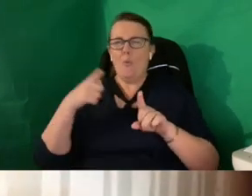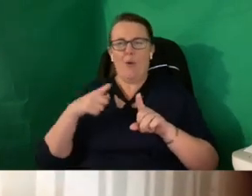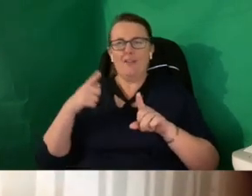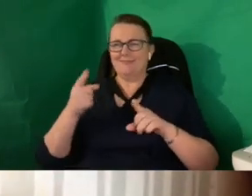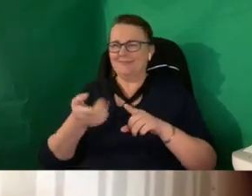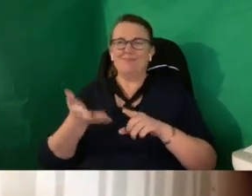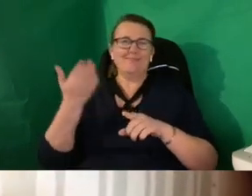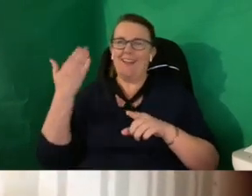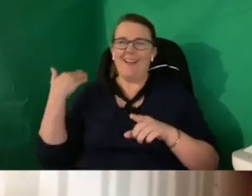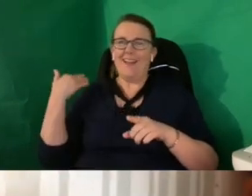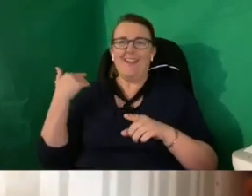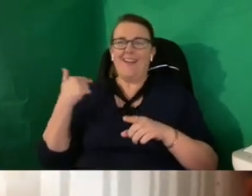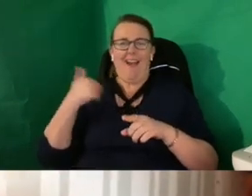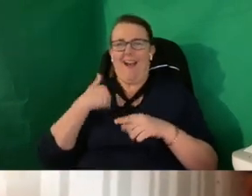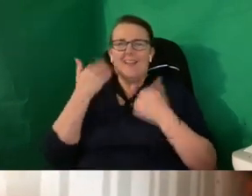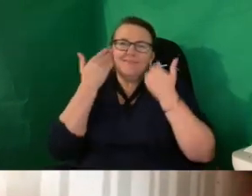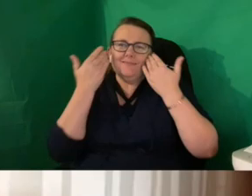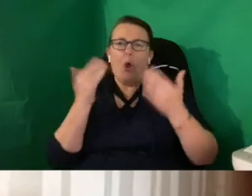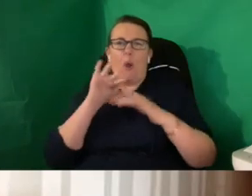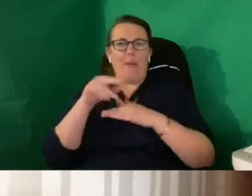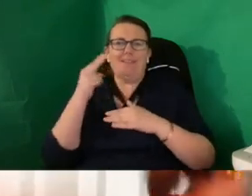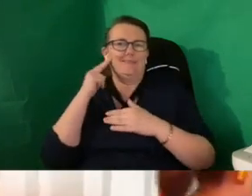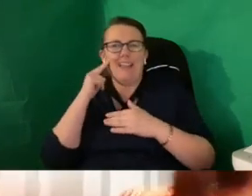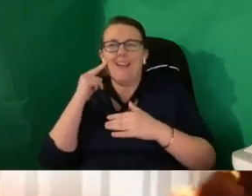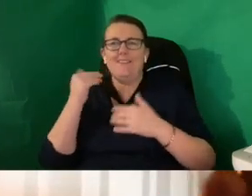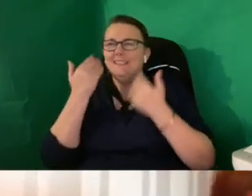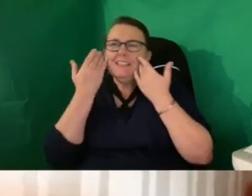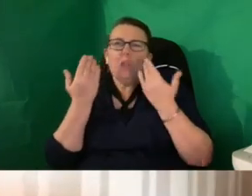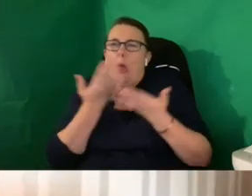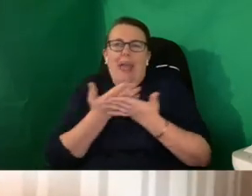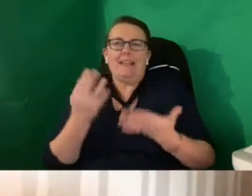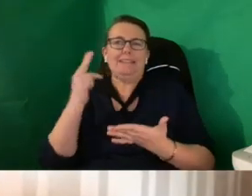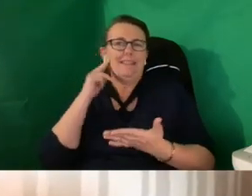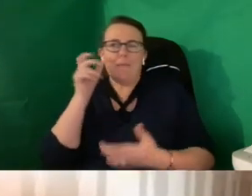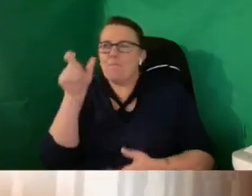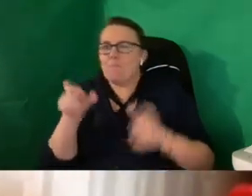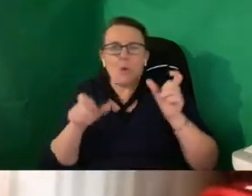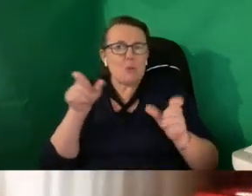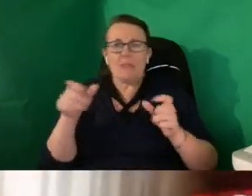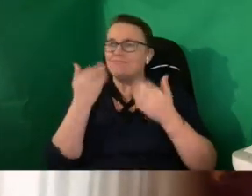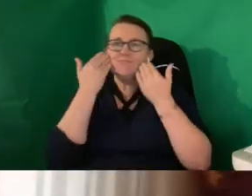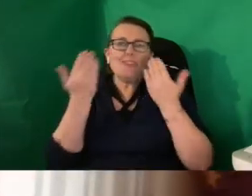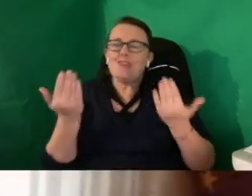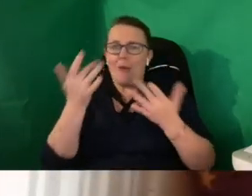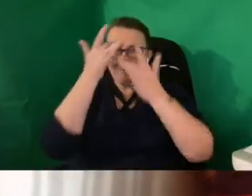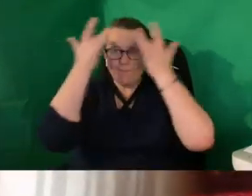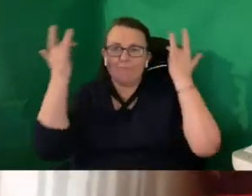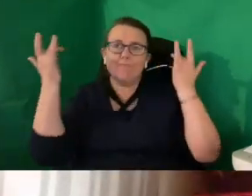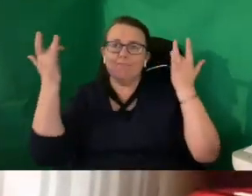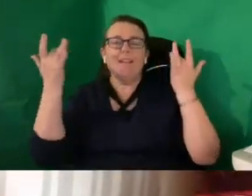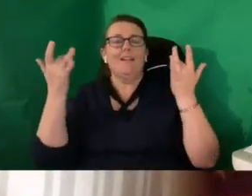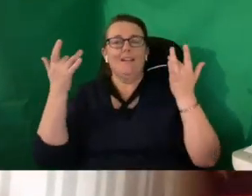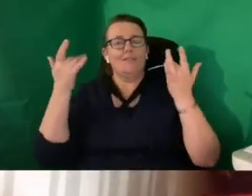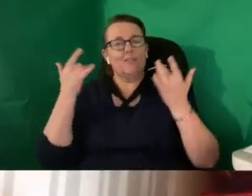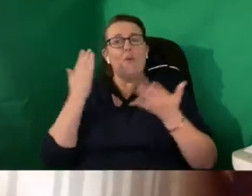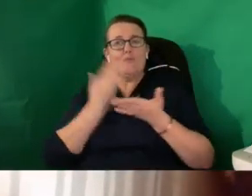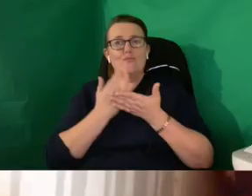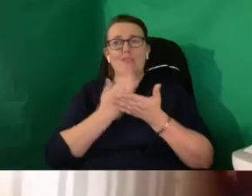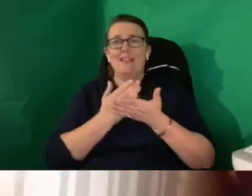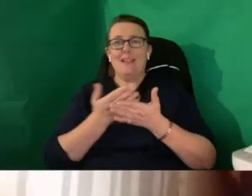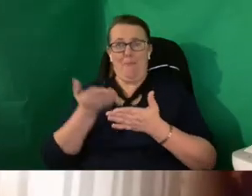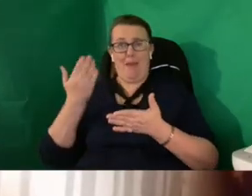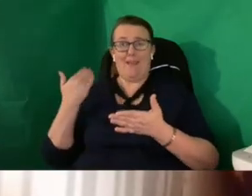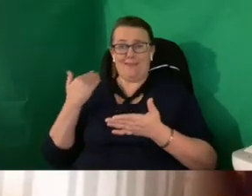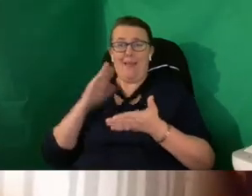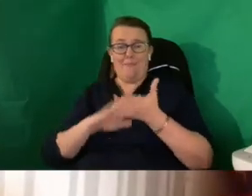just operating on the best we could access at the time. And at the time, that was Makaton or keyword sign. And that really helped